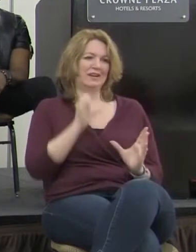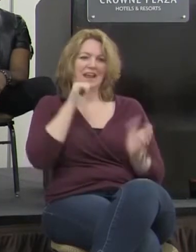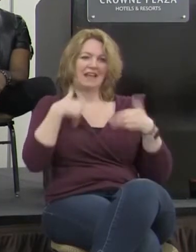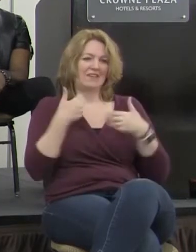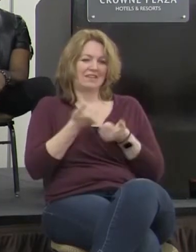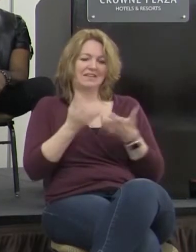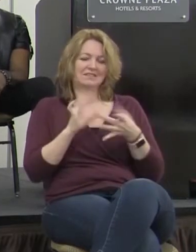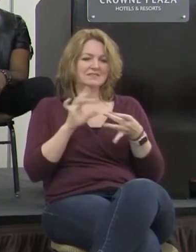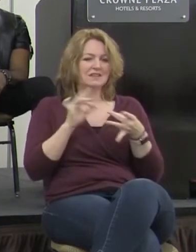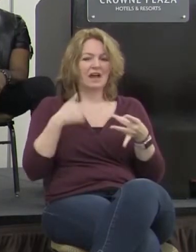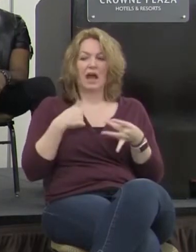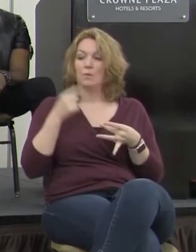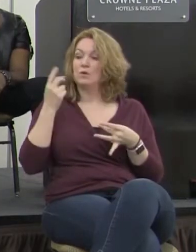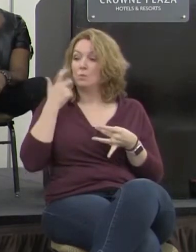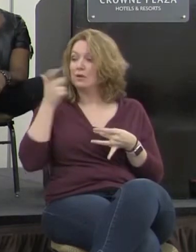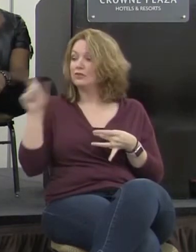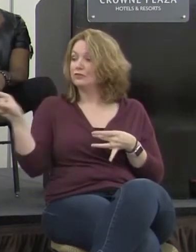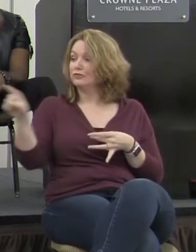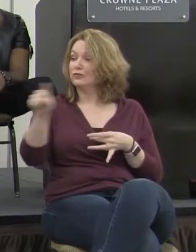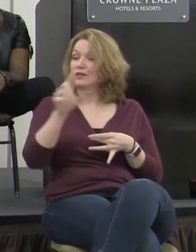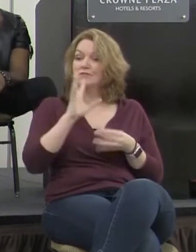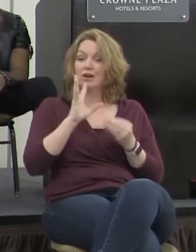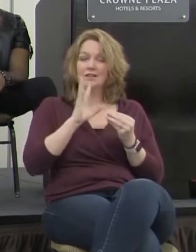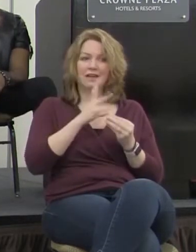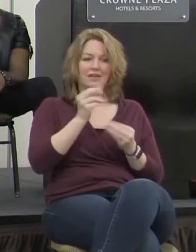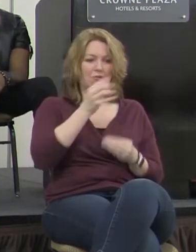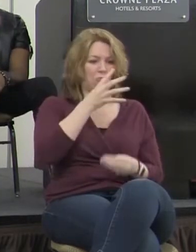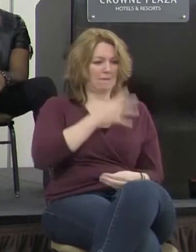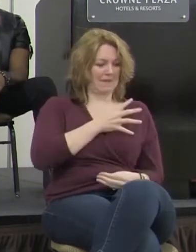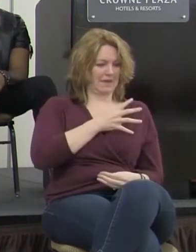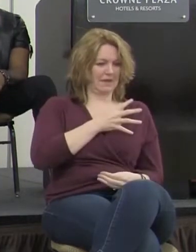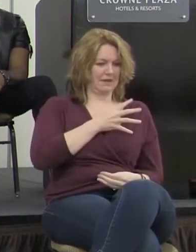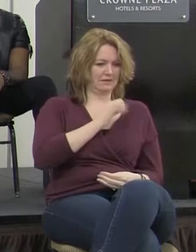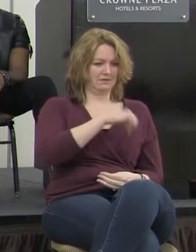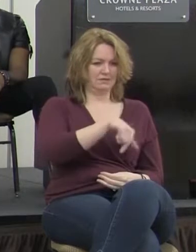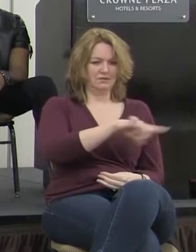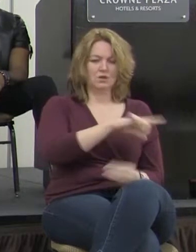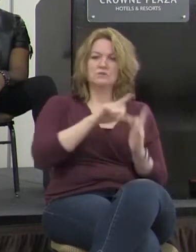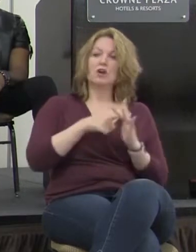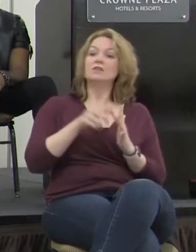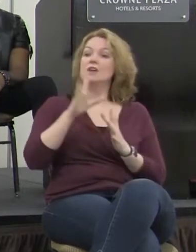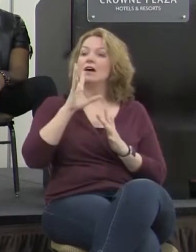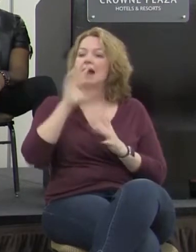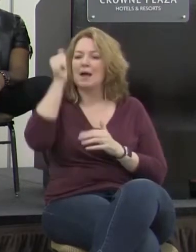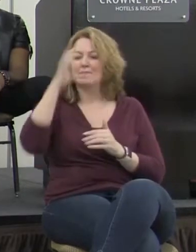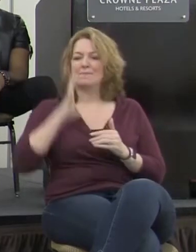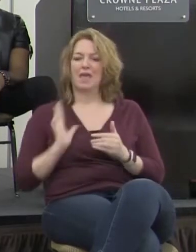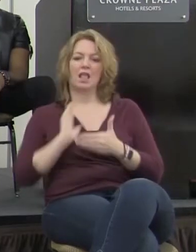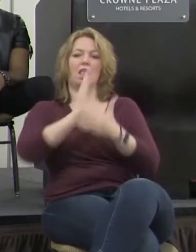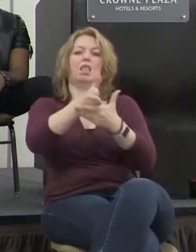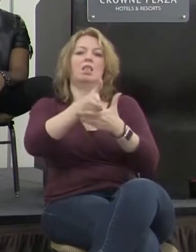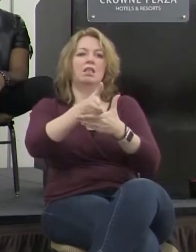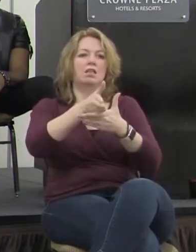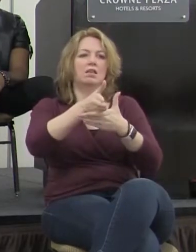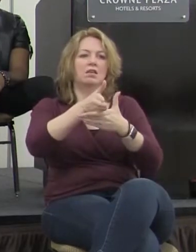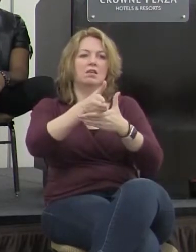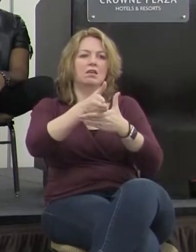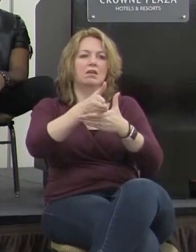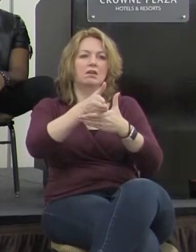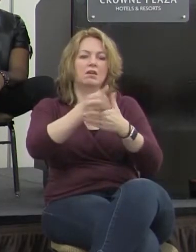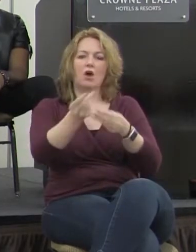anything to say. I was watching other people talk, and the women would start talking and a man would start talking over her,